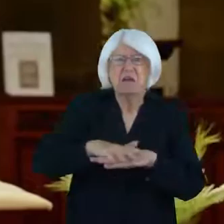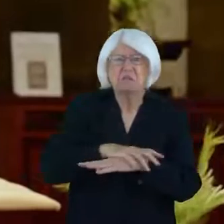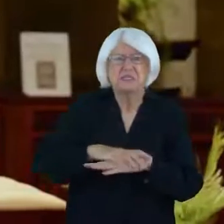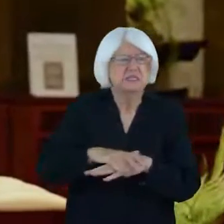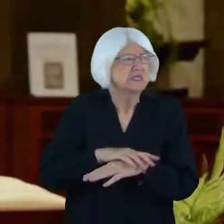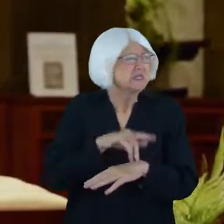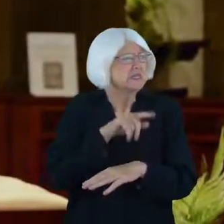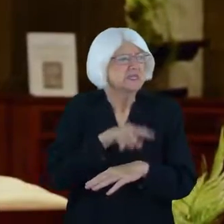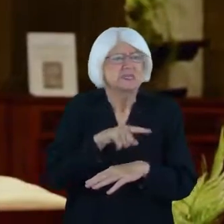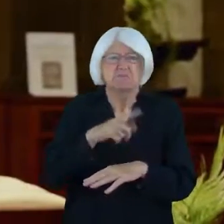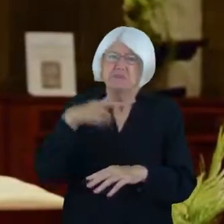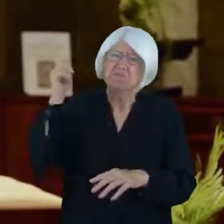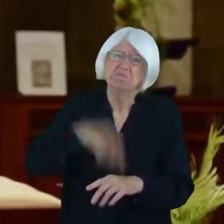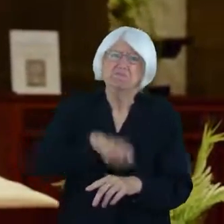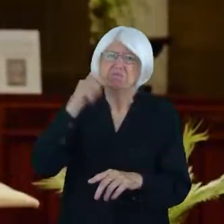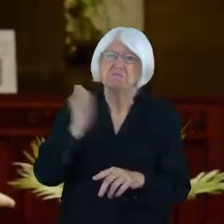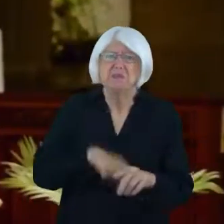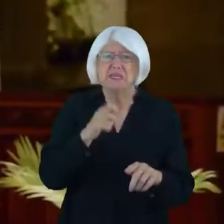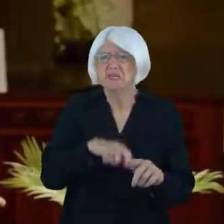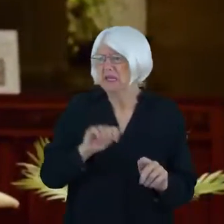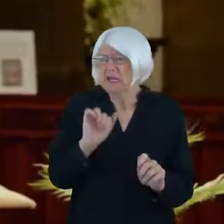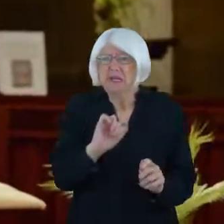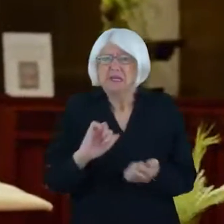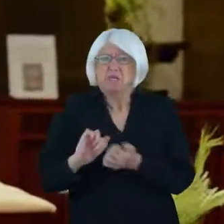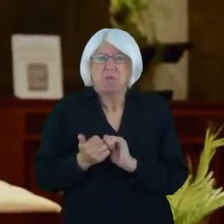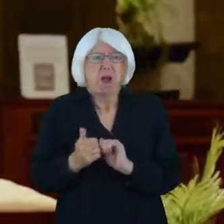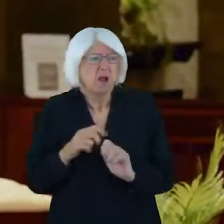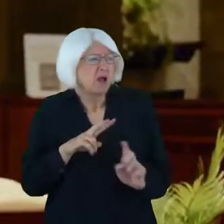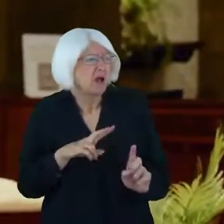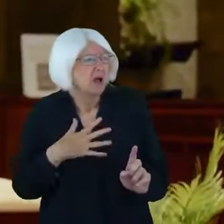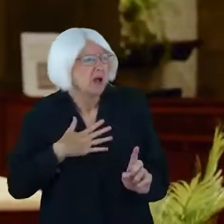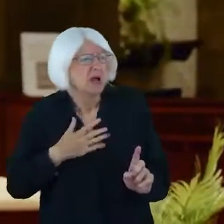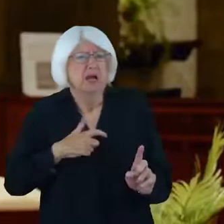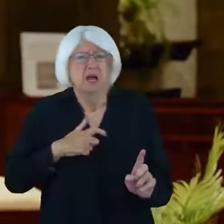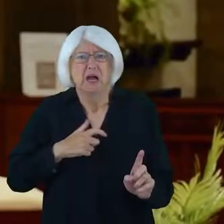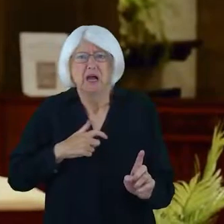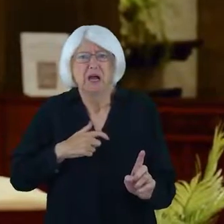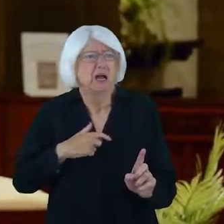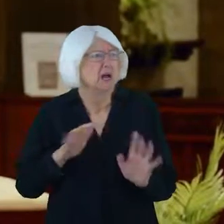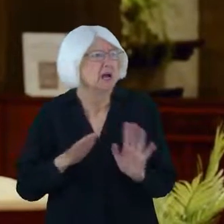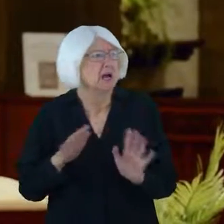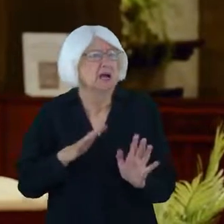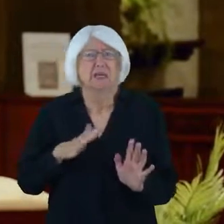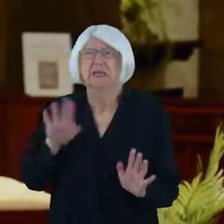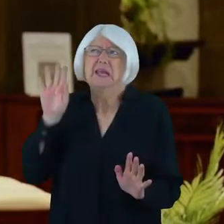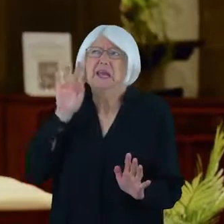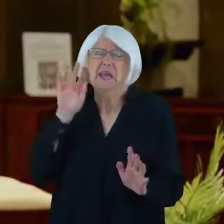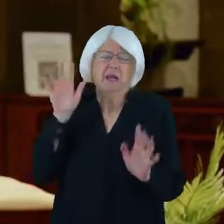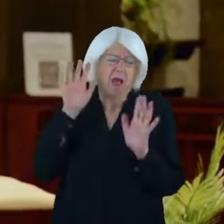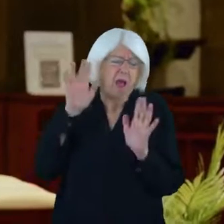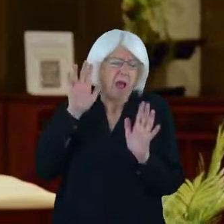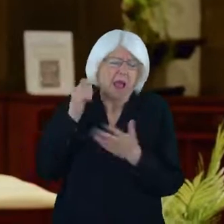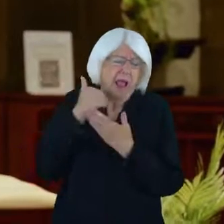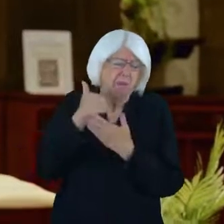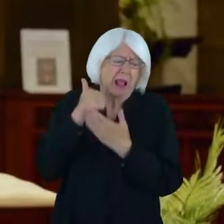in the street. His partner sits anxiously by him, still shaken by the cries for help that still ring in their